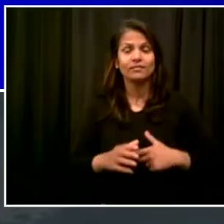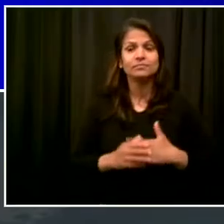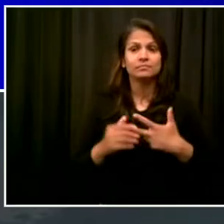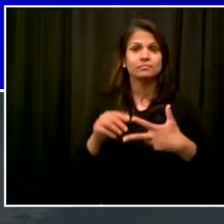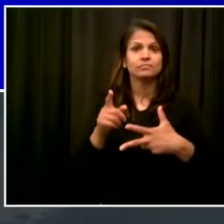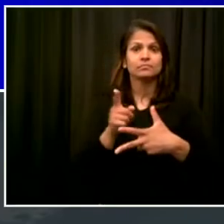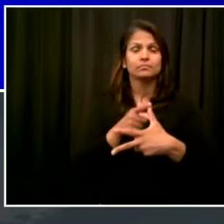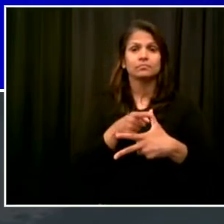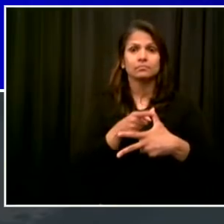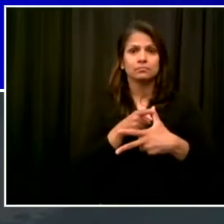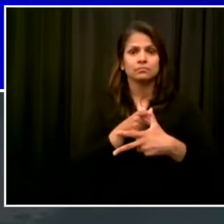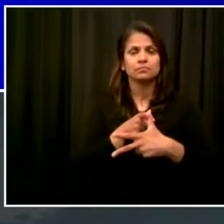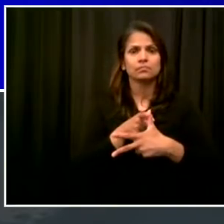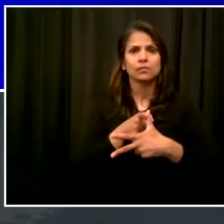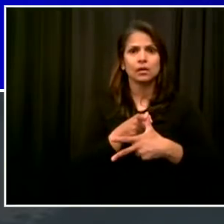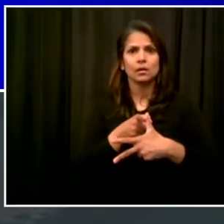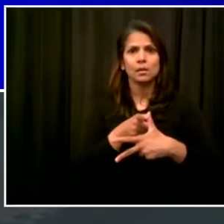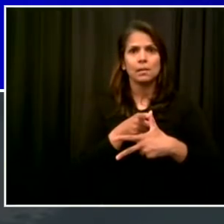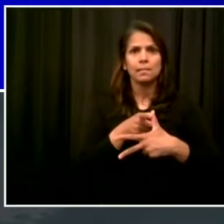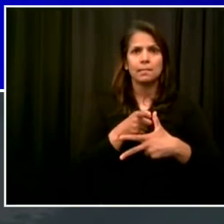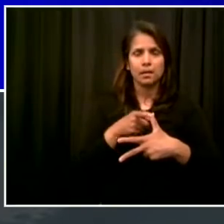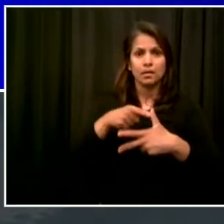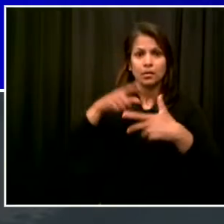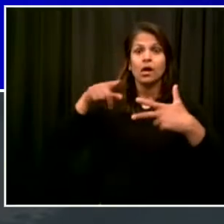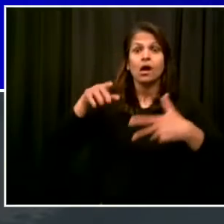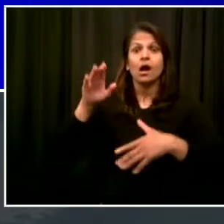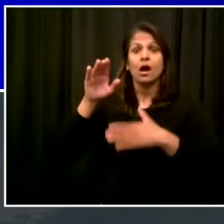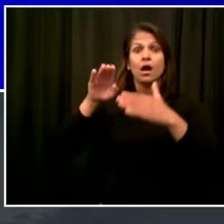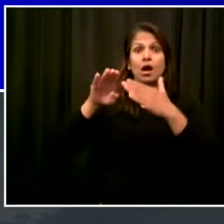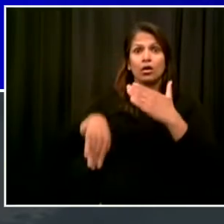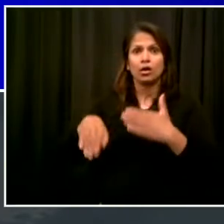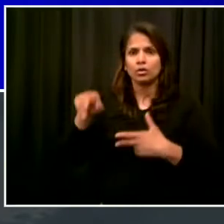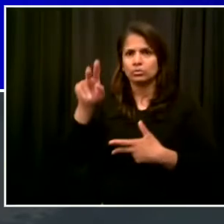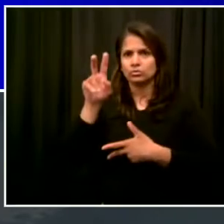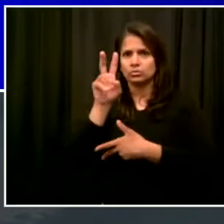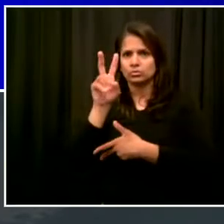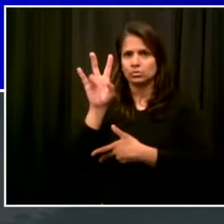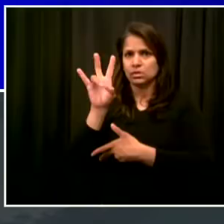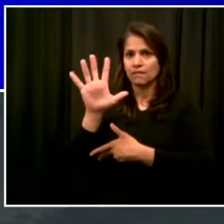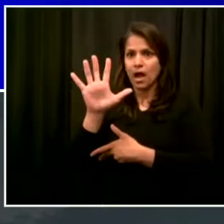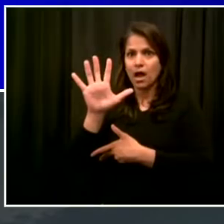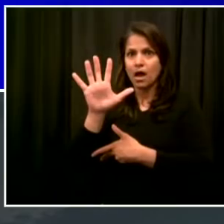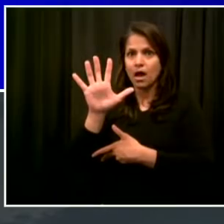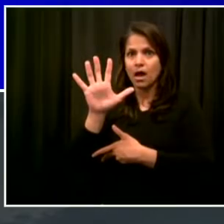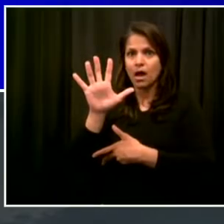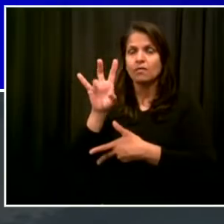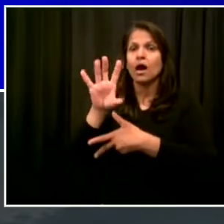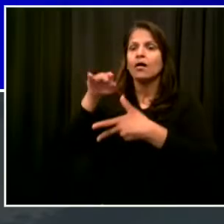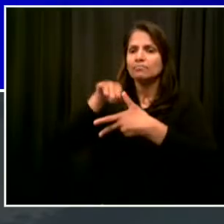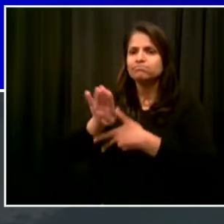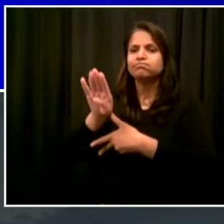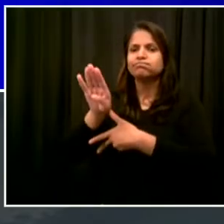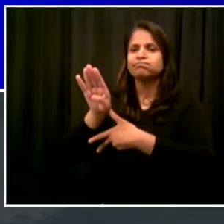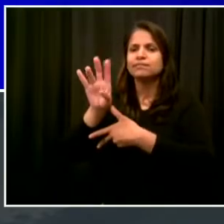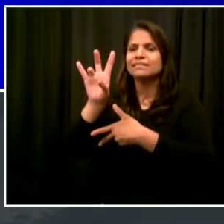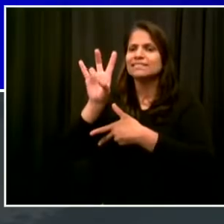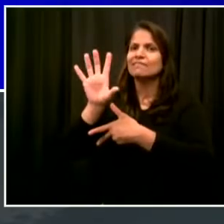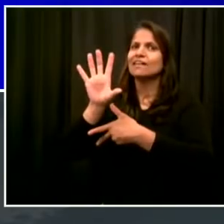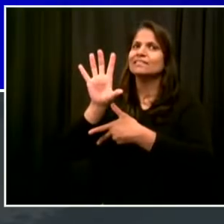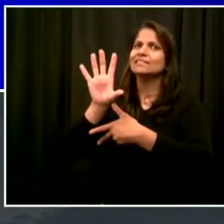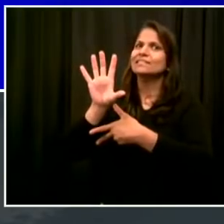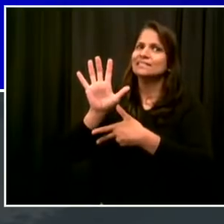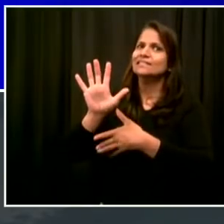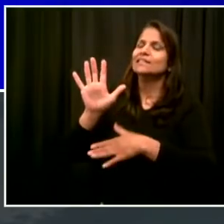is 200 patients. Today's report is 75. Now that number is up, and I'm noting that. It is not up a huge amount, but it's